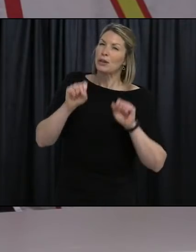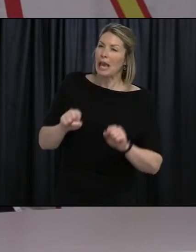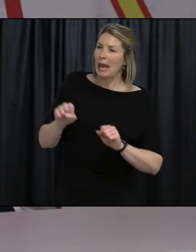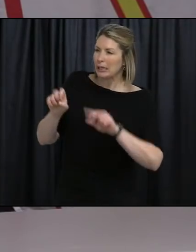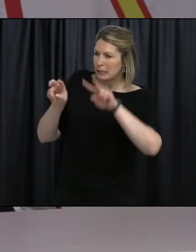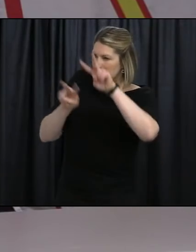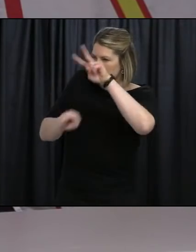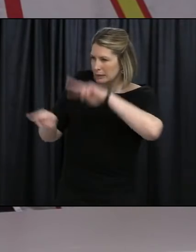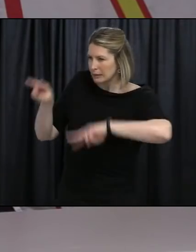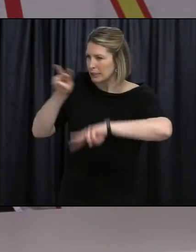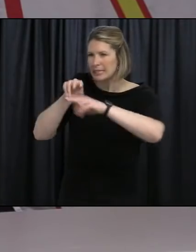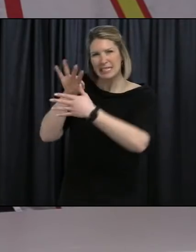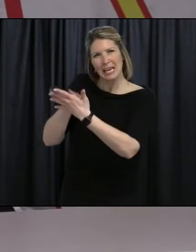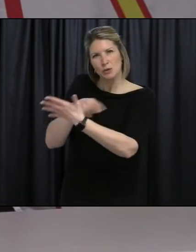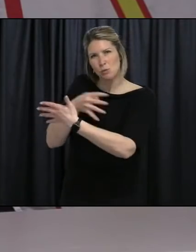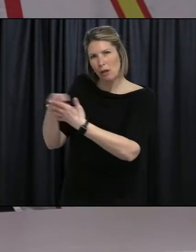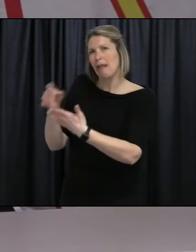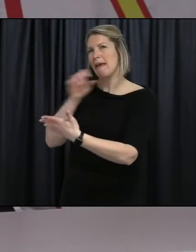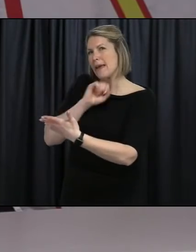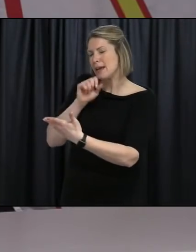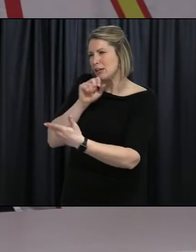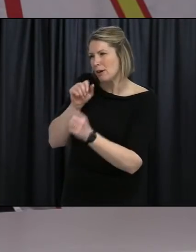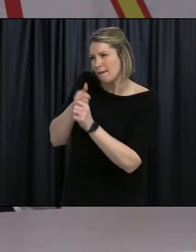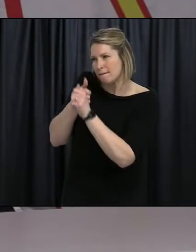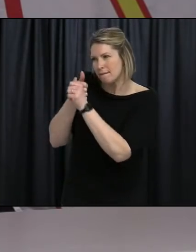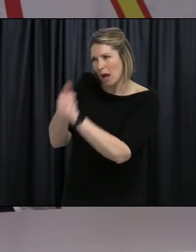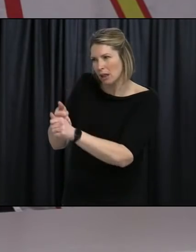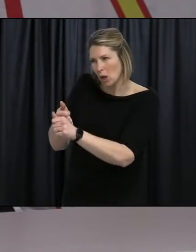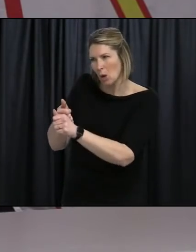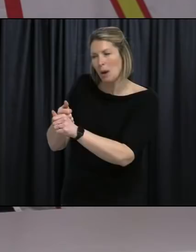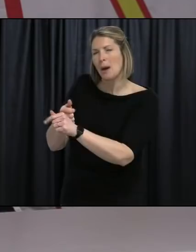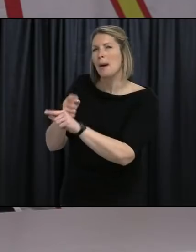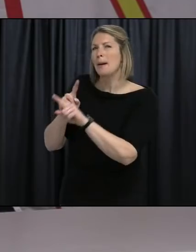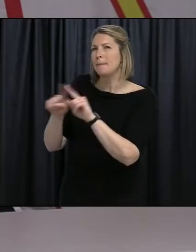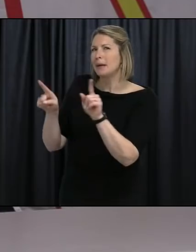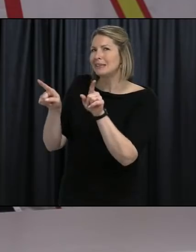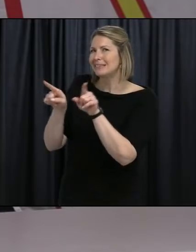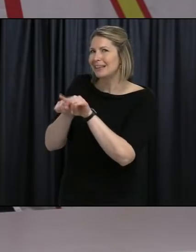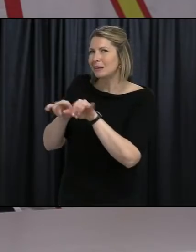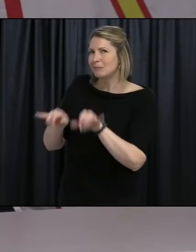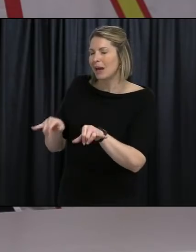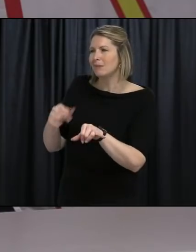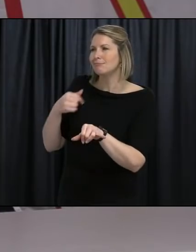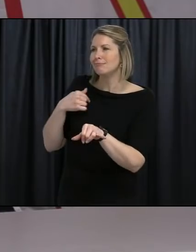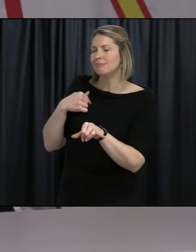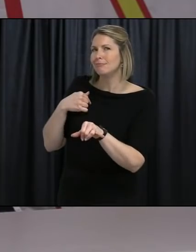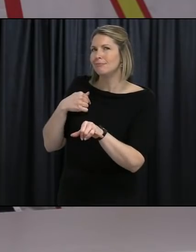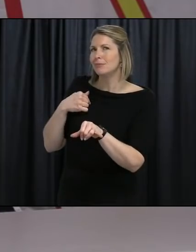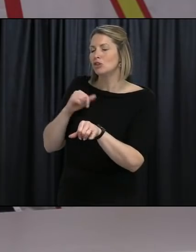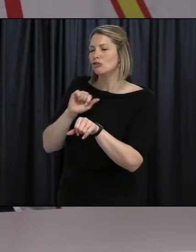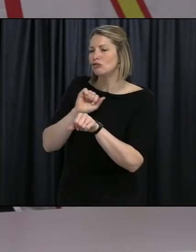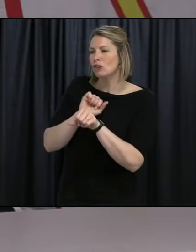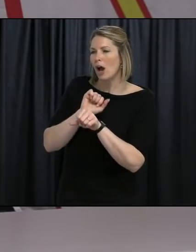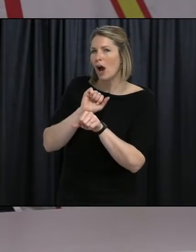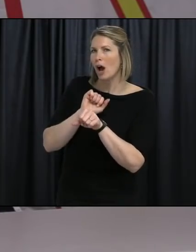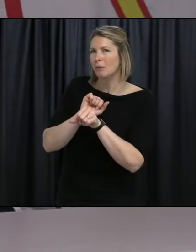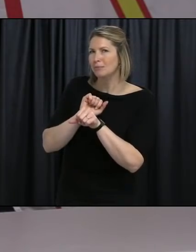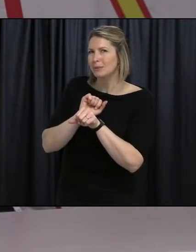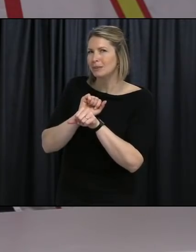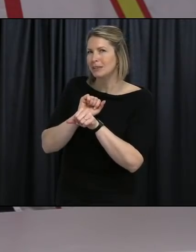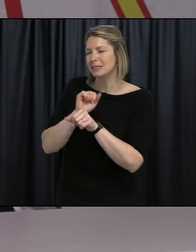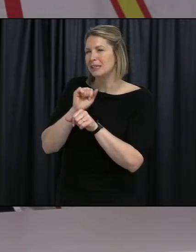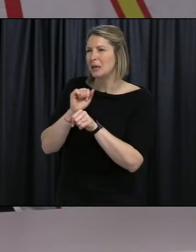sure that we were getting those people who were most at risk prior to us having enough